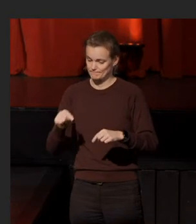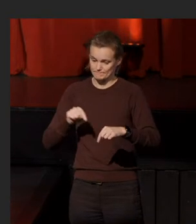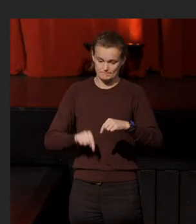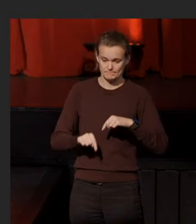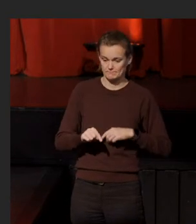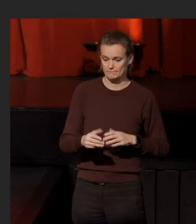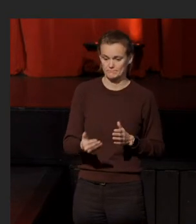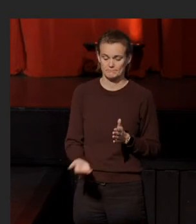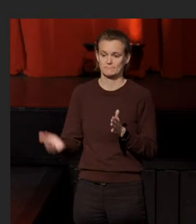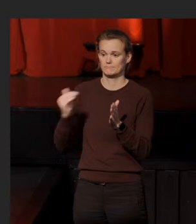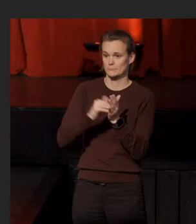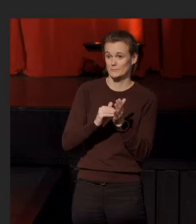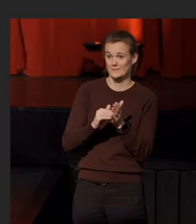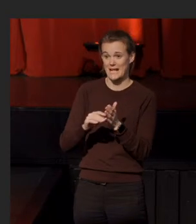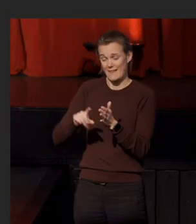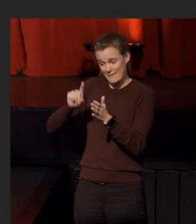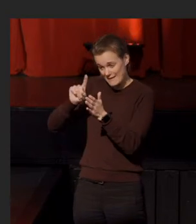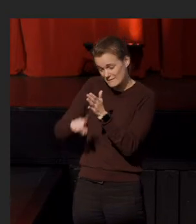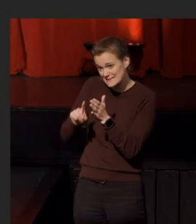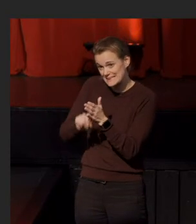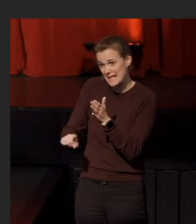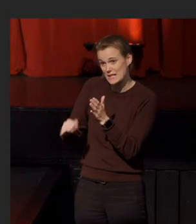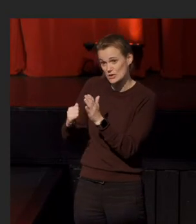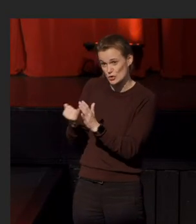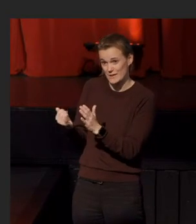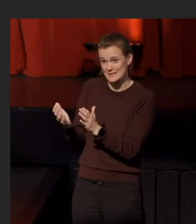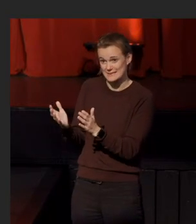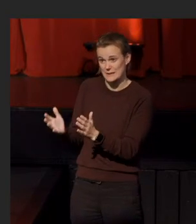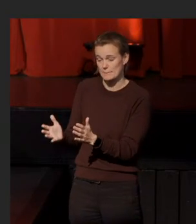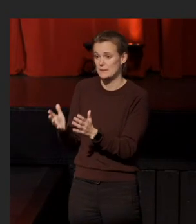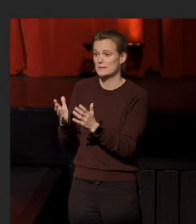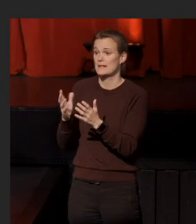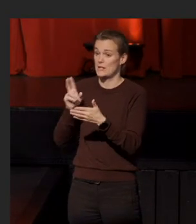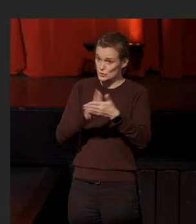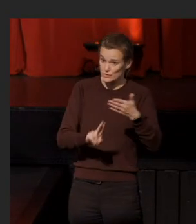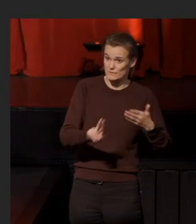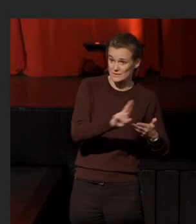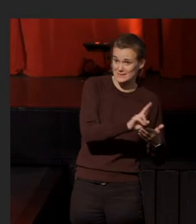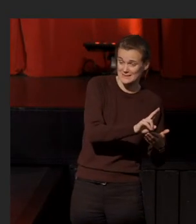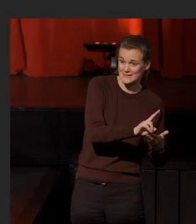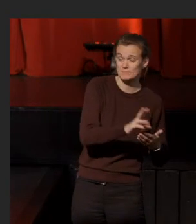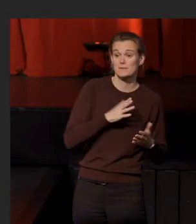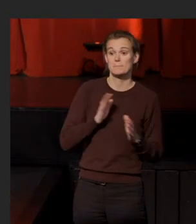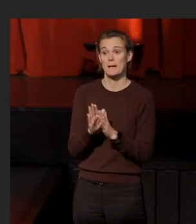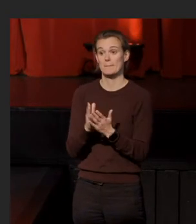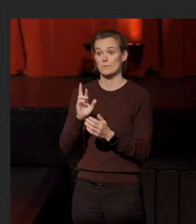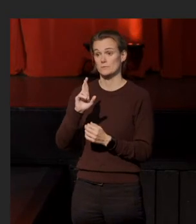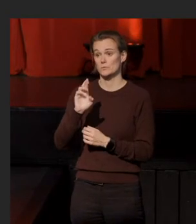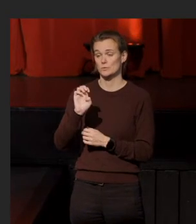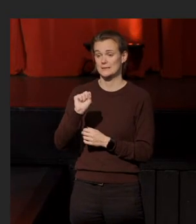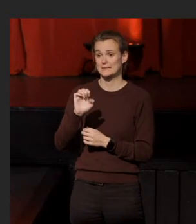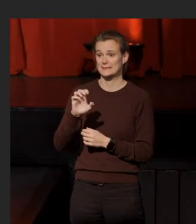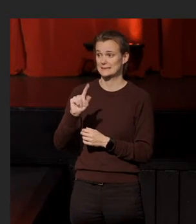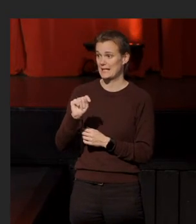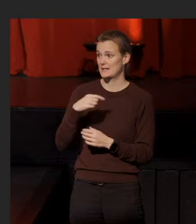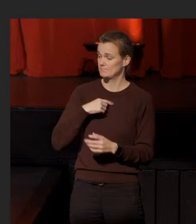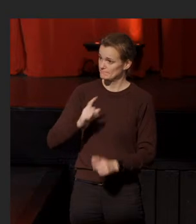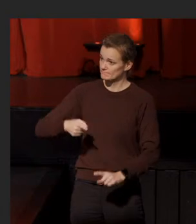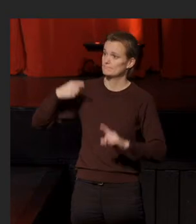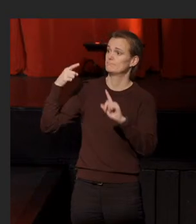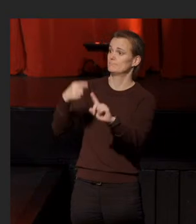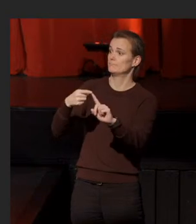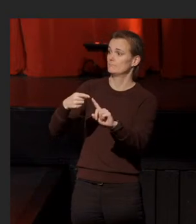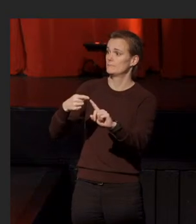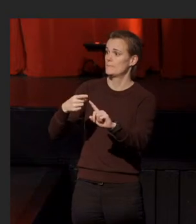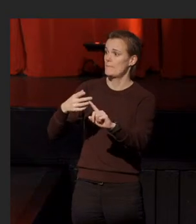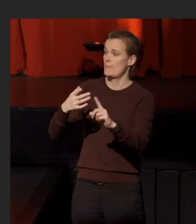explained about investigative journalism in university. At the end of my book, Reset, I went on at great length at the end of the book about the